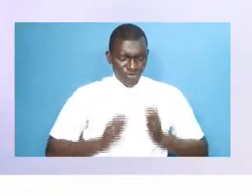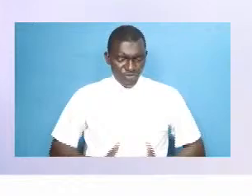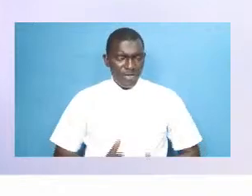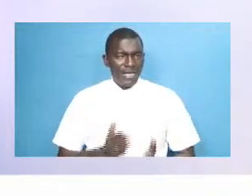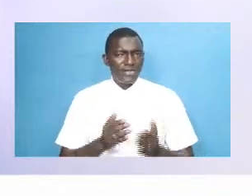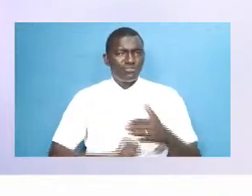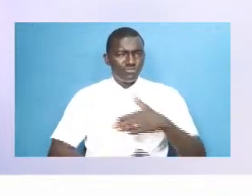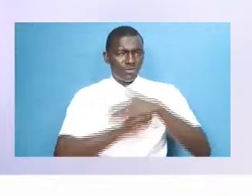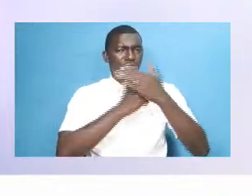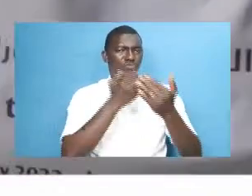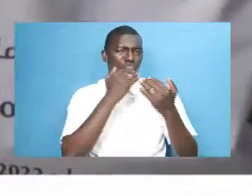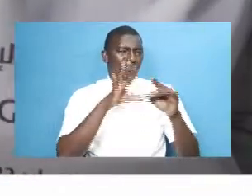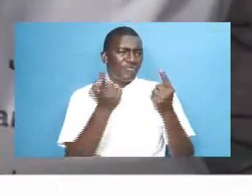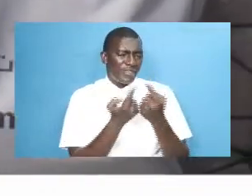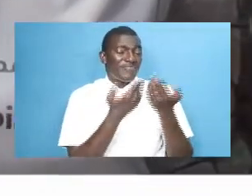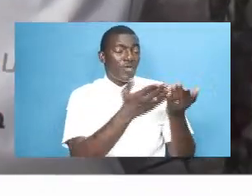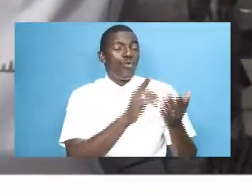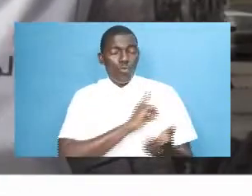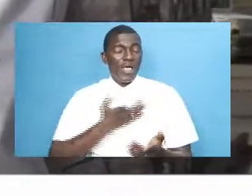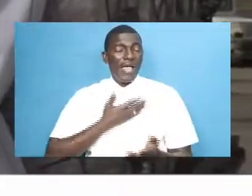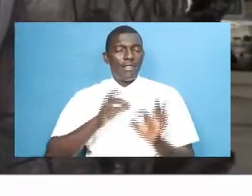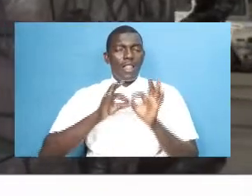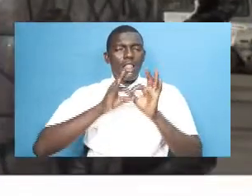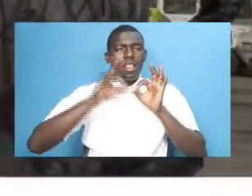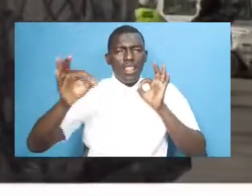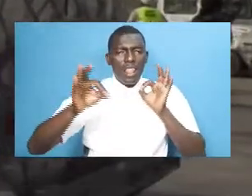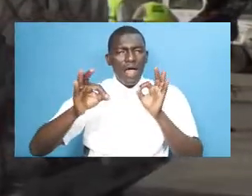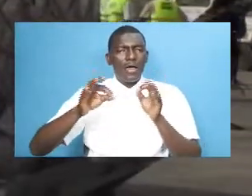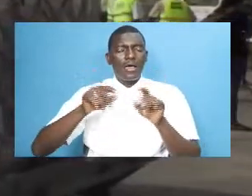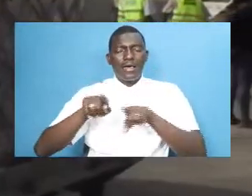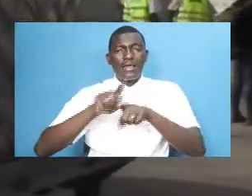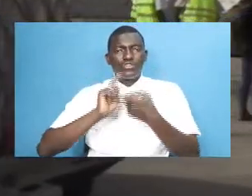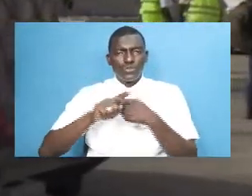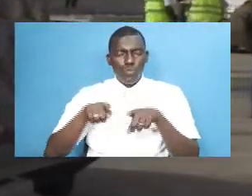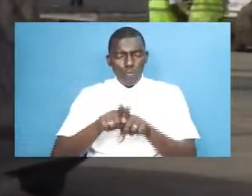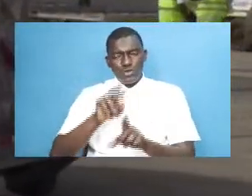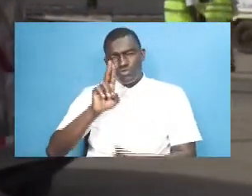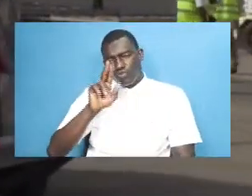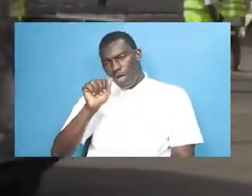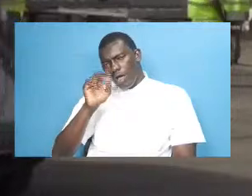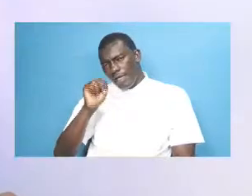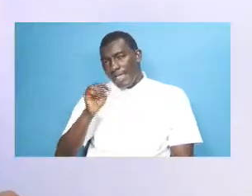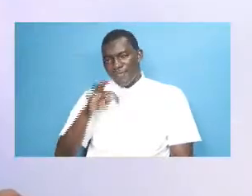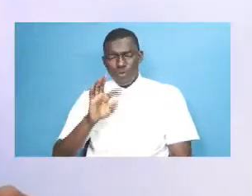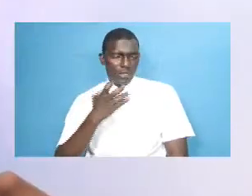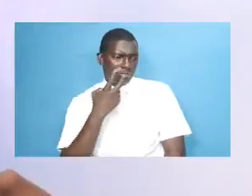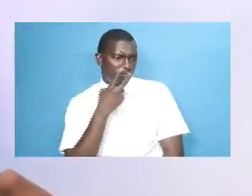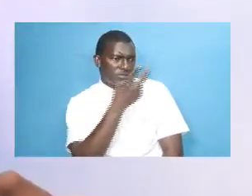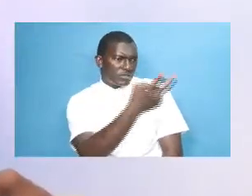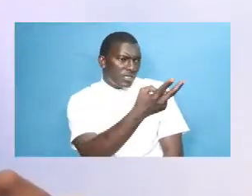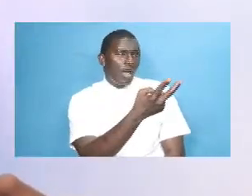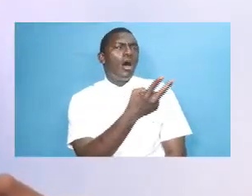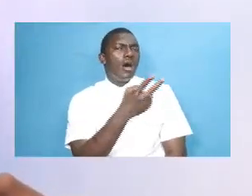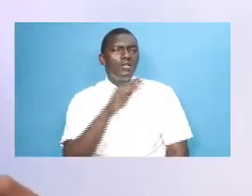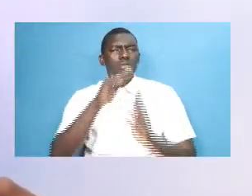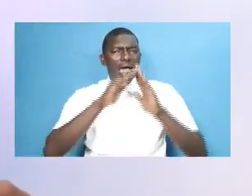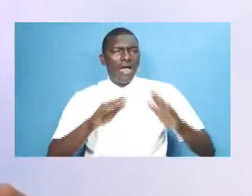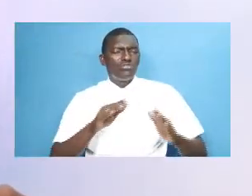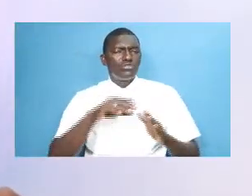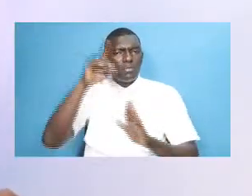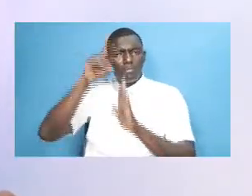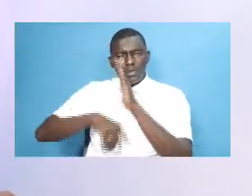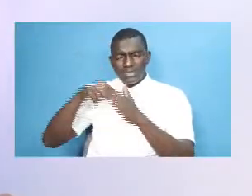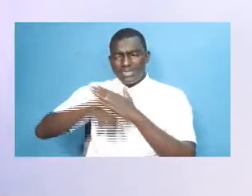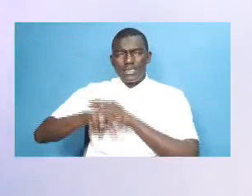We have a long-standing relationship with UAE. If you can see, the housing project at